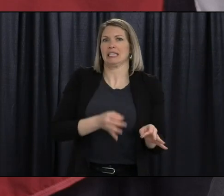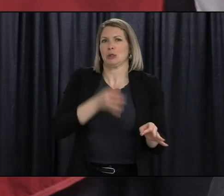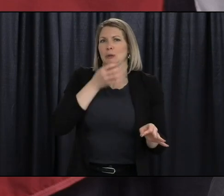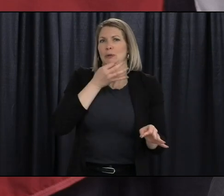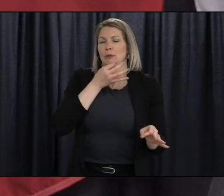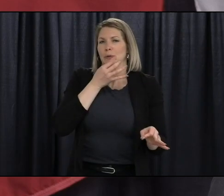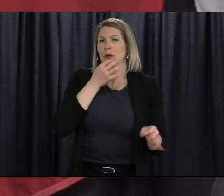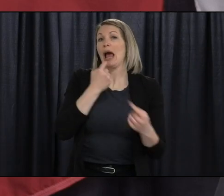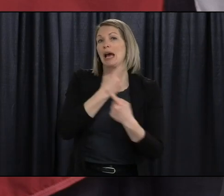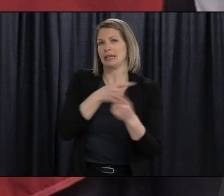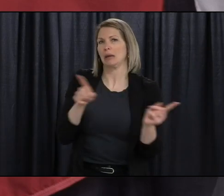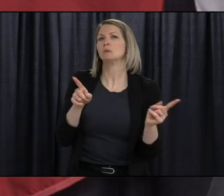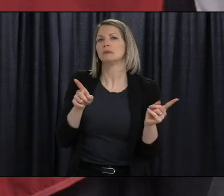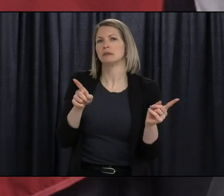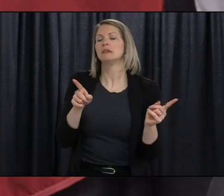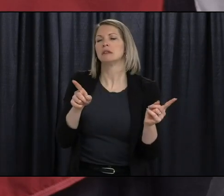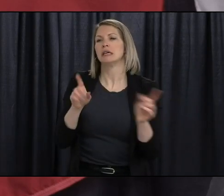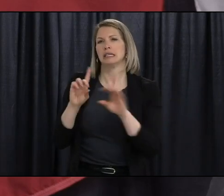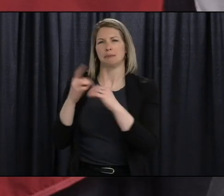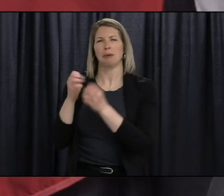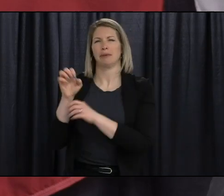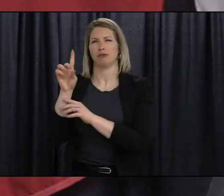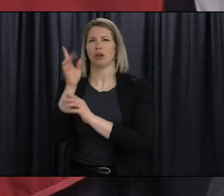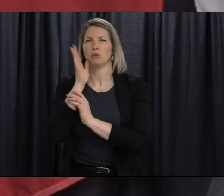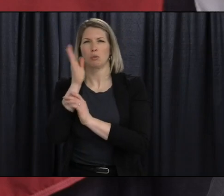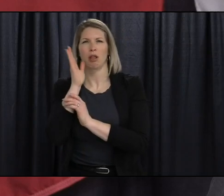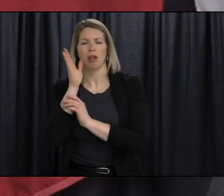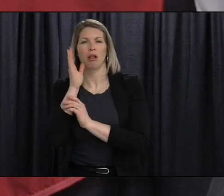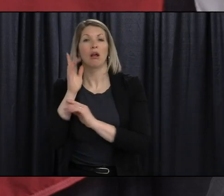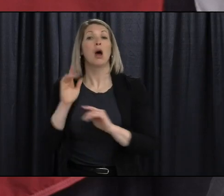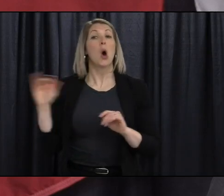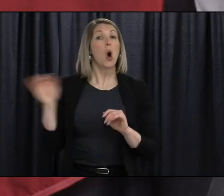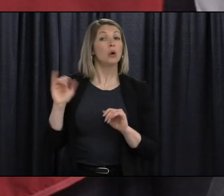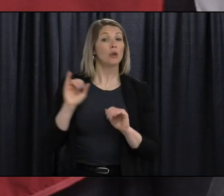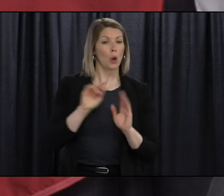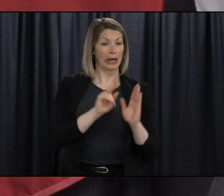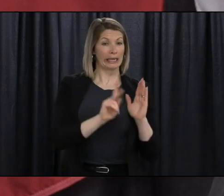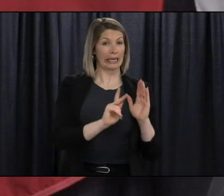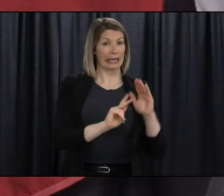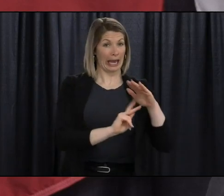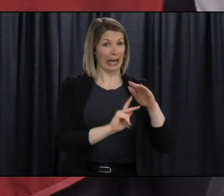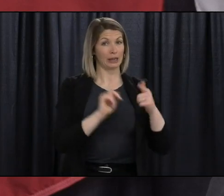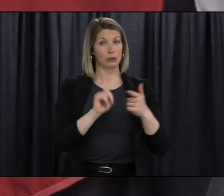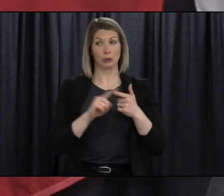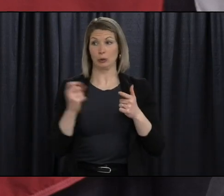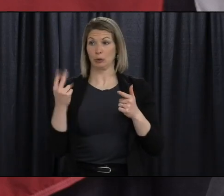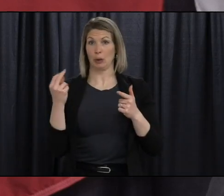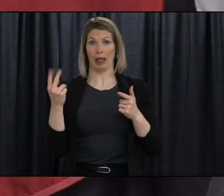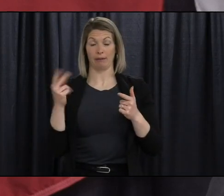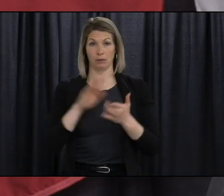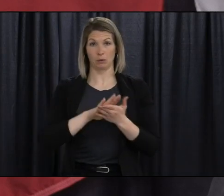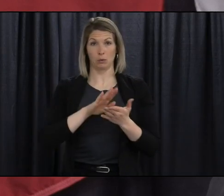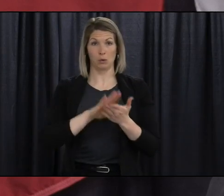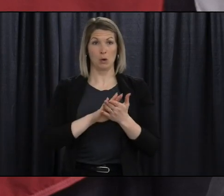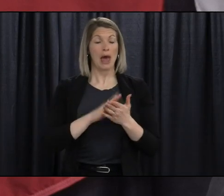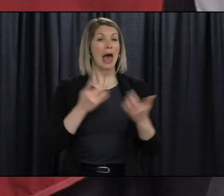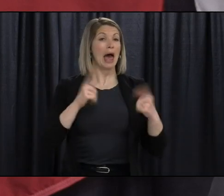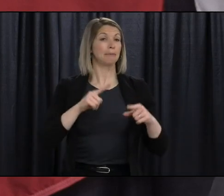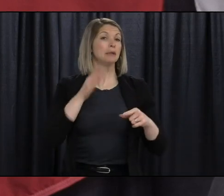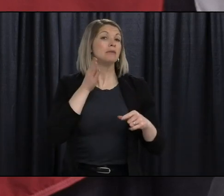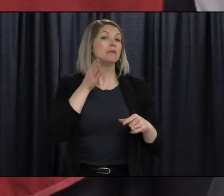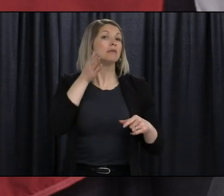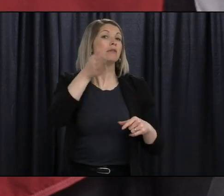now soon, but also what the plan would look like for September at a K-12 system. I think Memorial University and